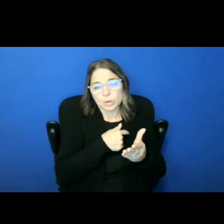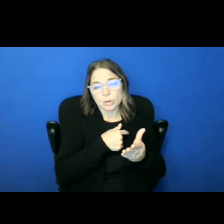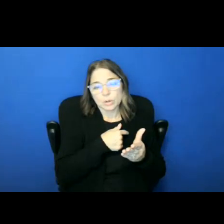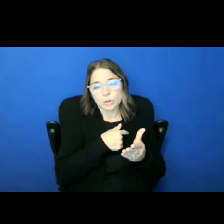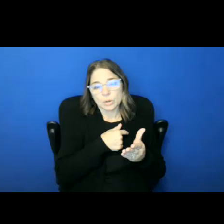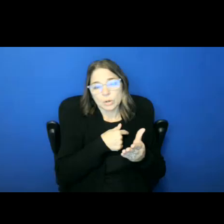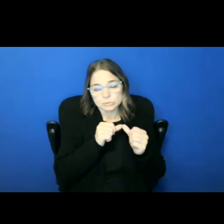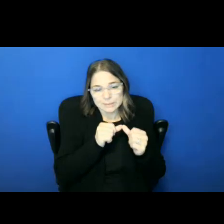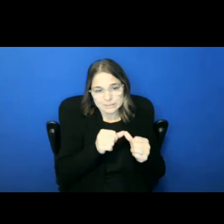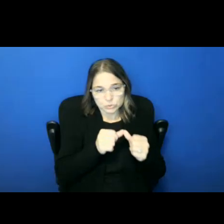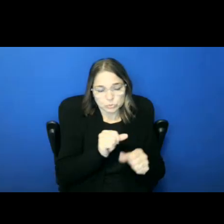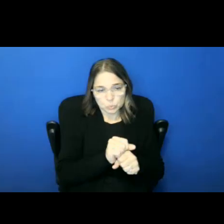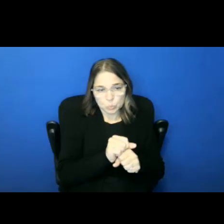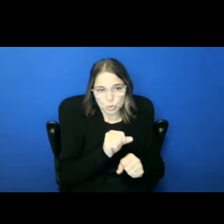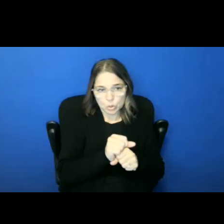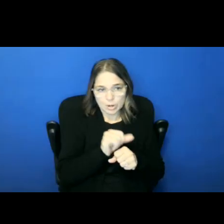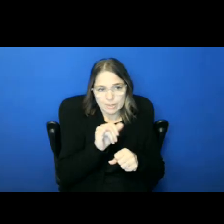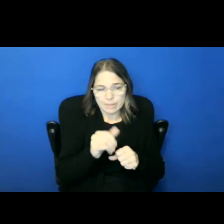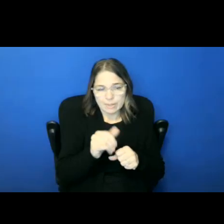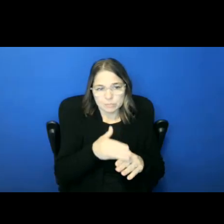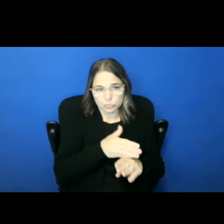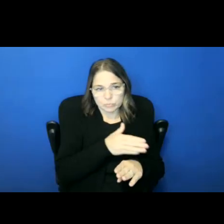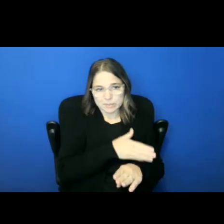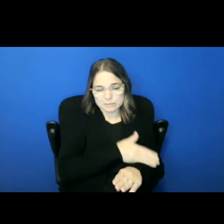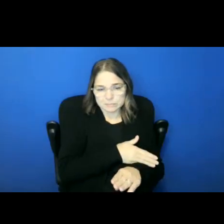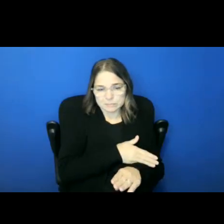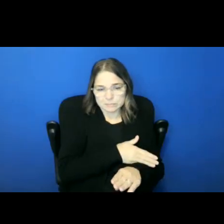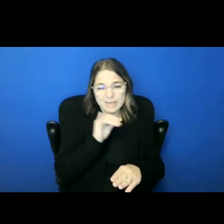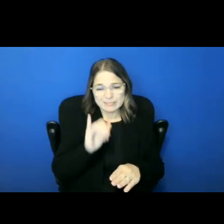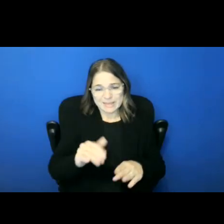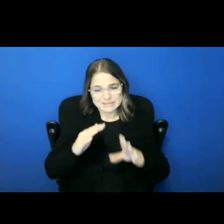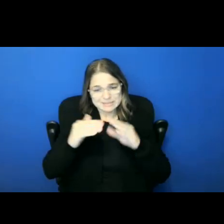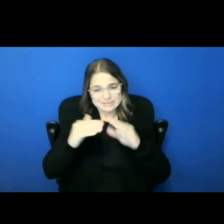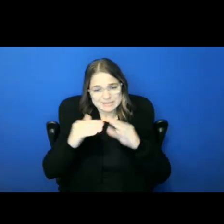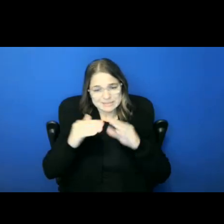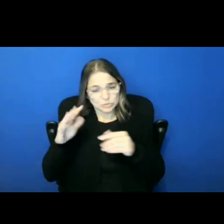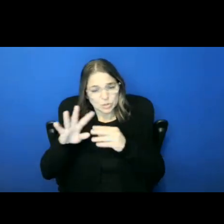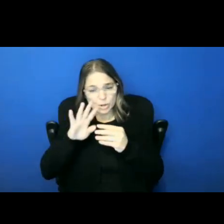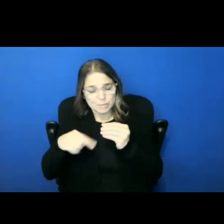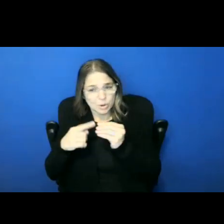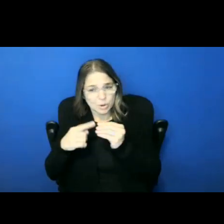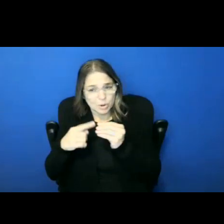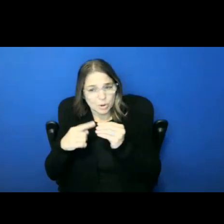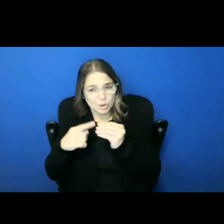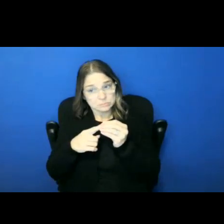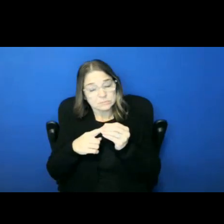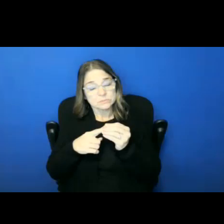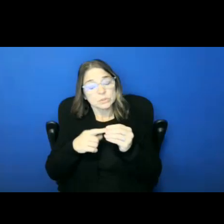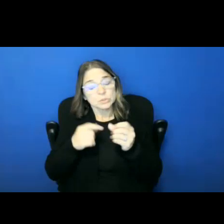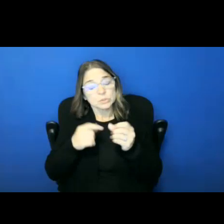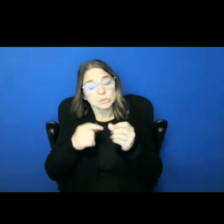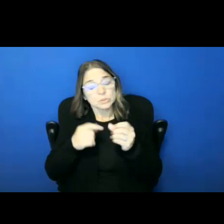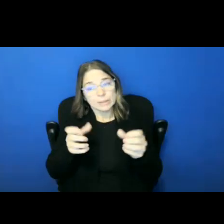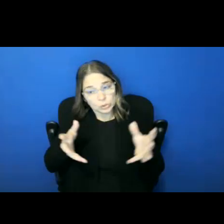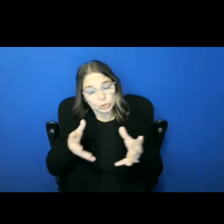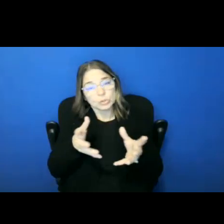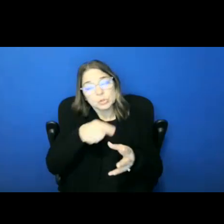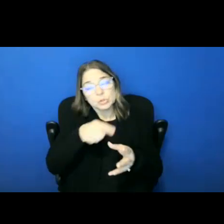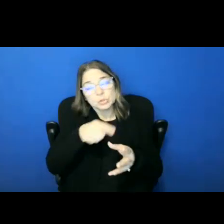to be done. If that is the system that you're referring to, I strongly encourage everyone to advocate locally for